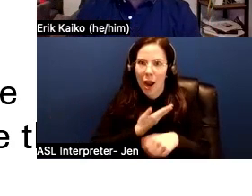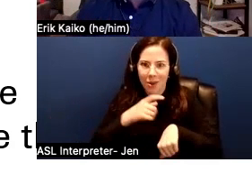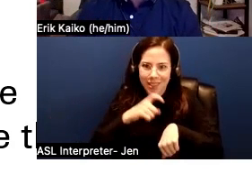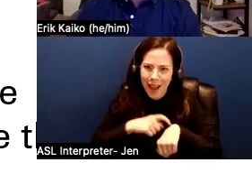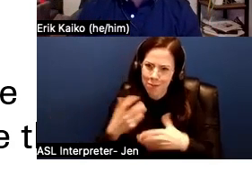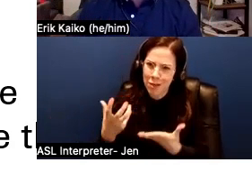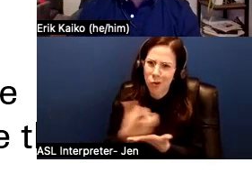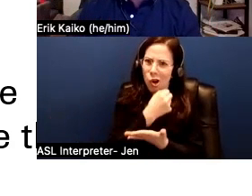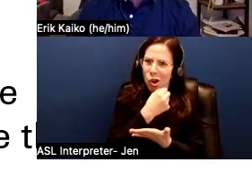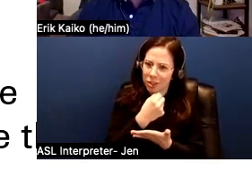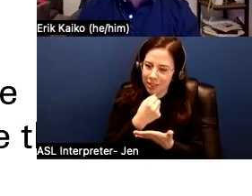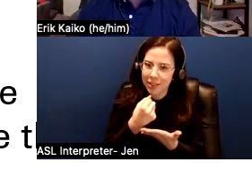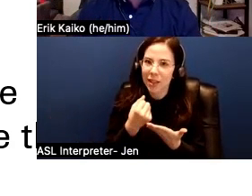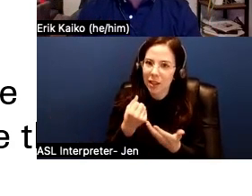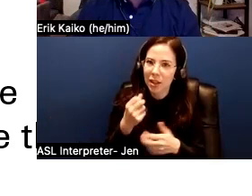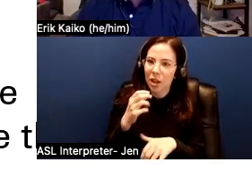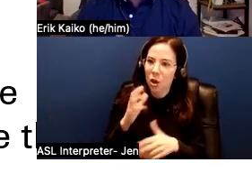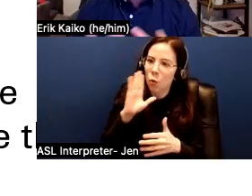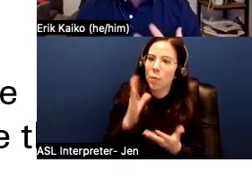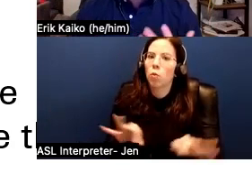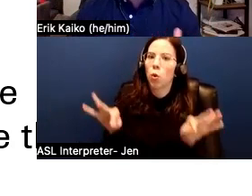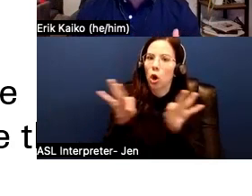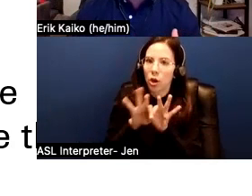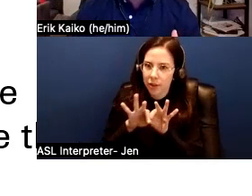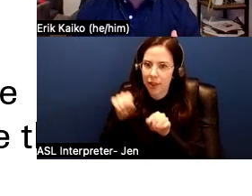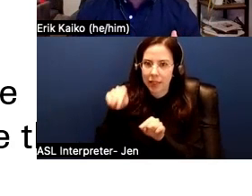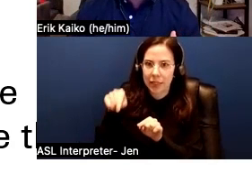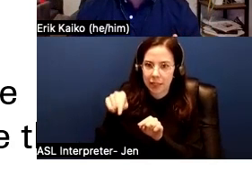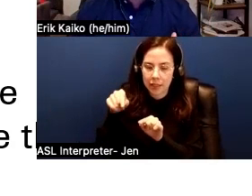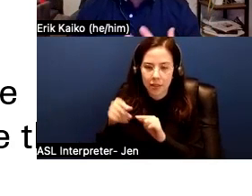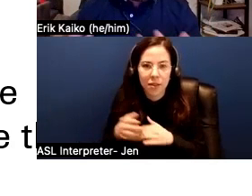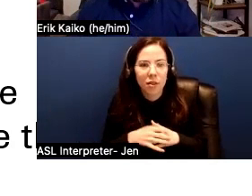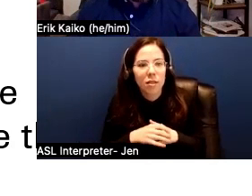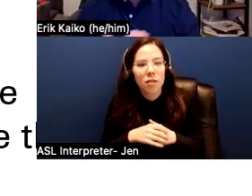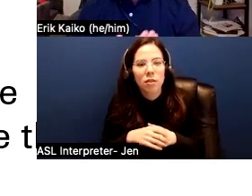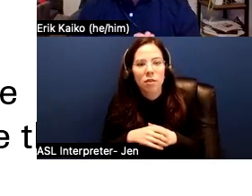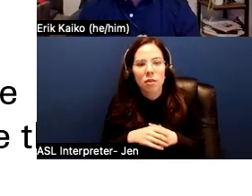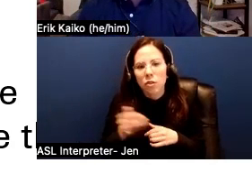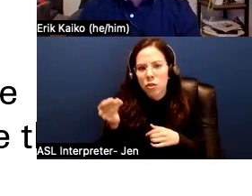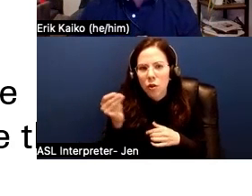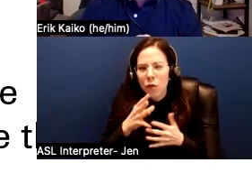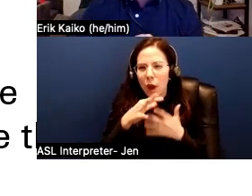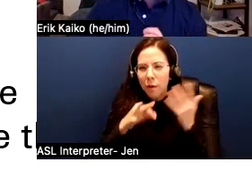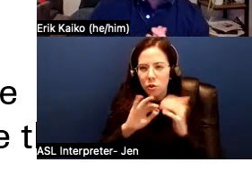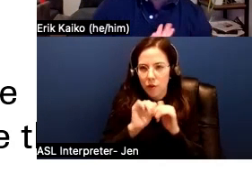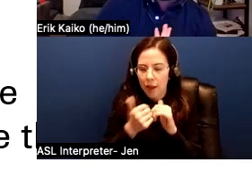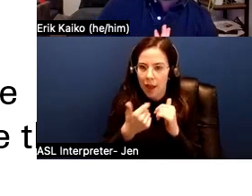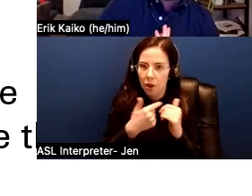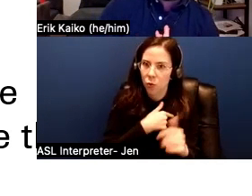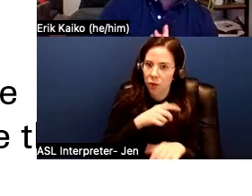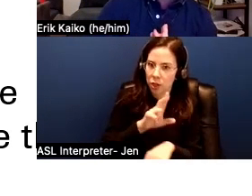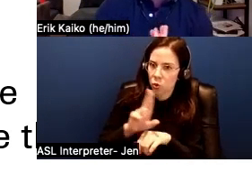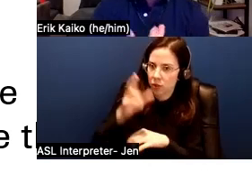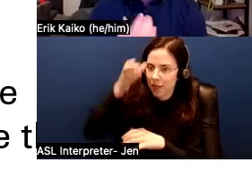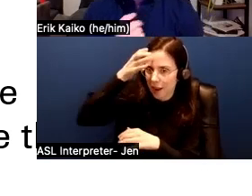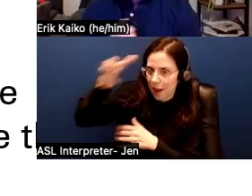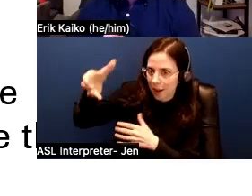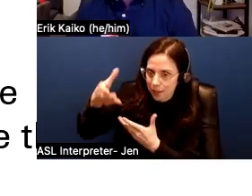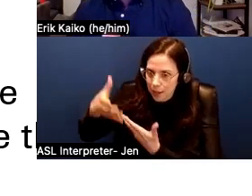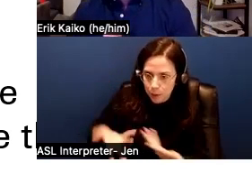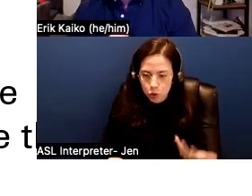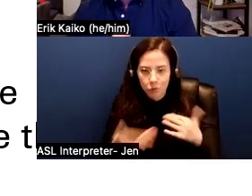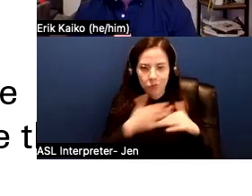doing this thing. So there's a couple ways that we can kind of tap into these ideas to increase the potential motivation in our